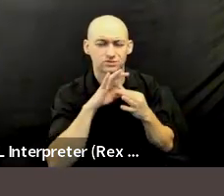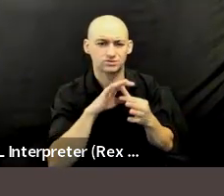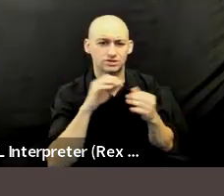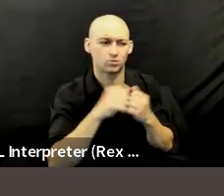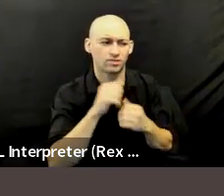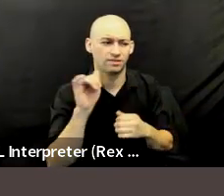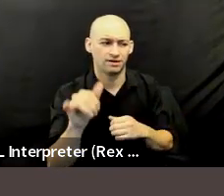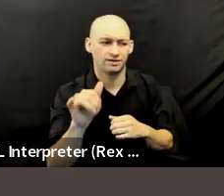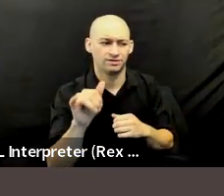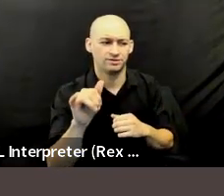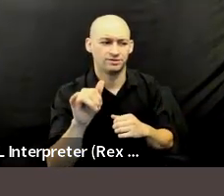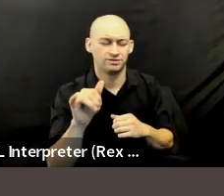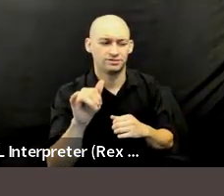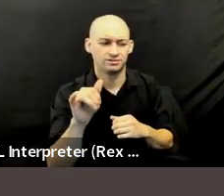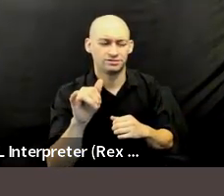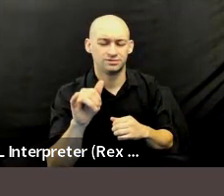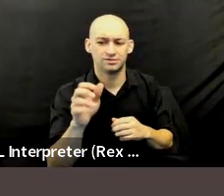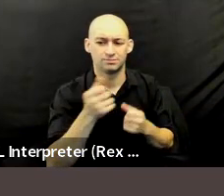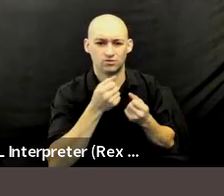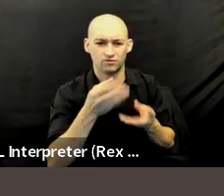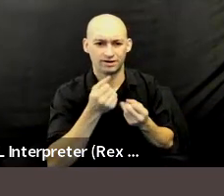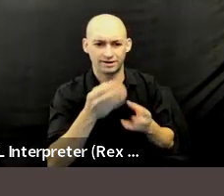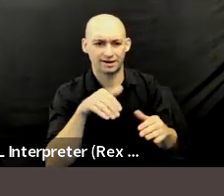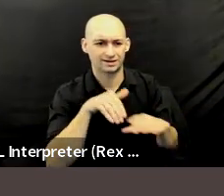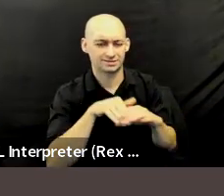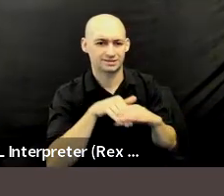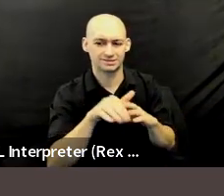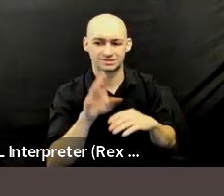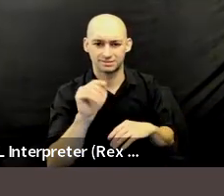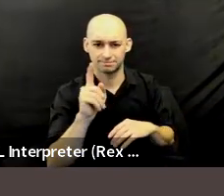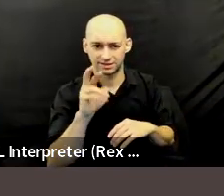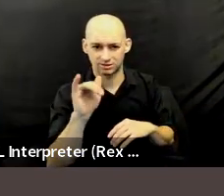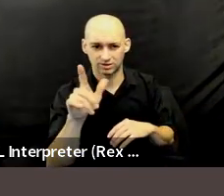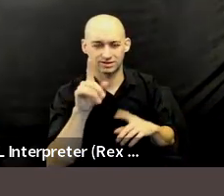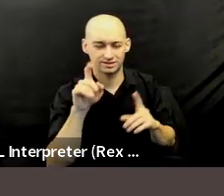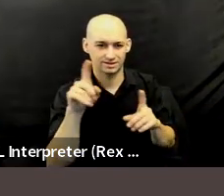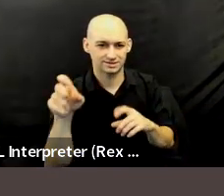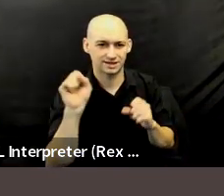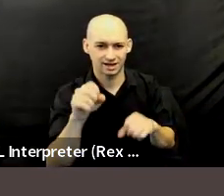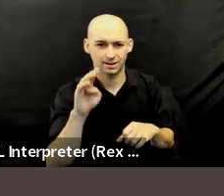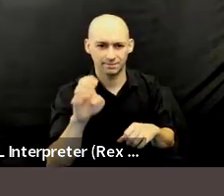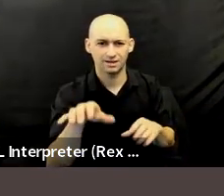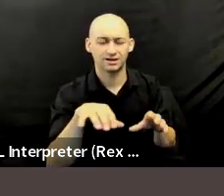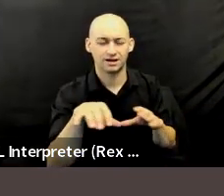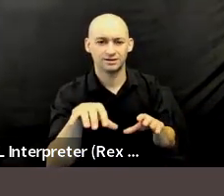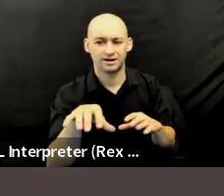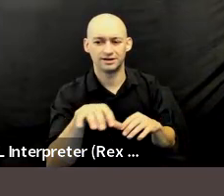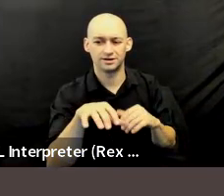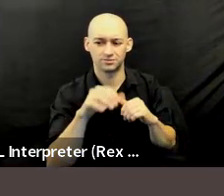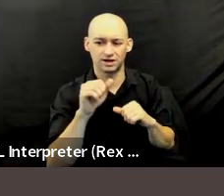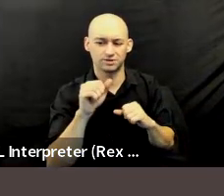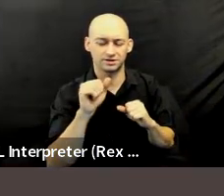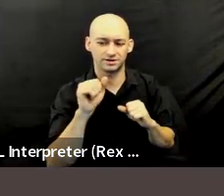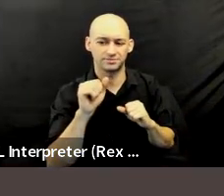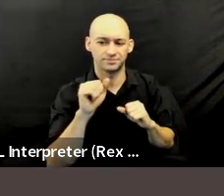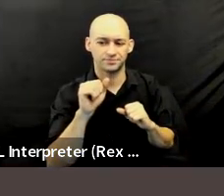that, and provide access so that the material testing could be done. And the reason people asked, well, wait a minute, you went from it's